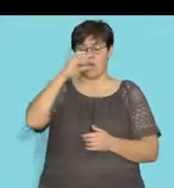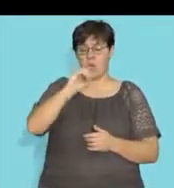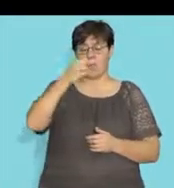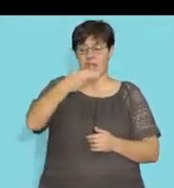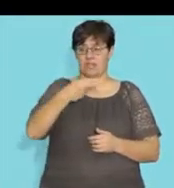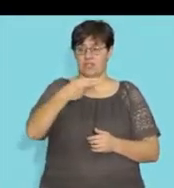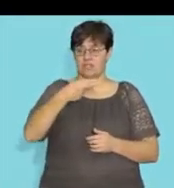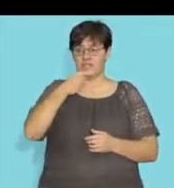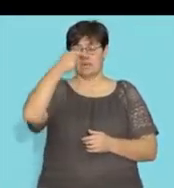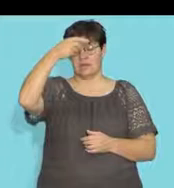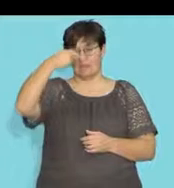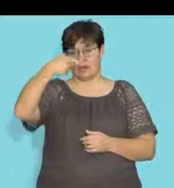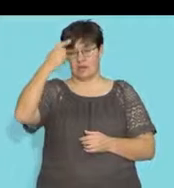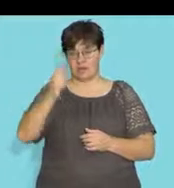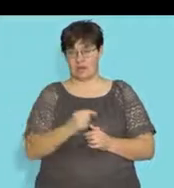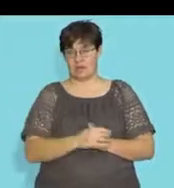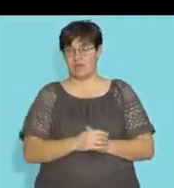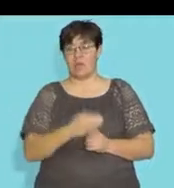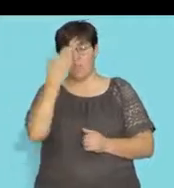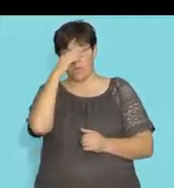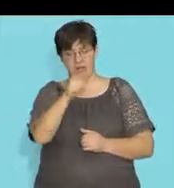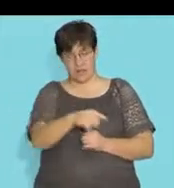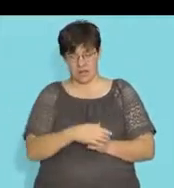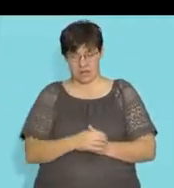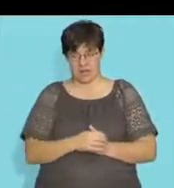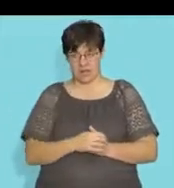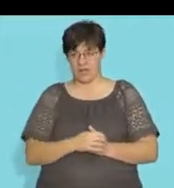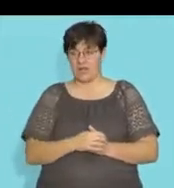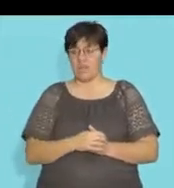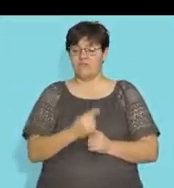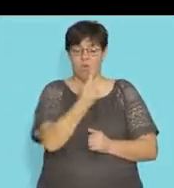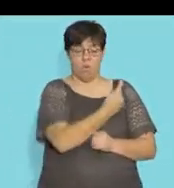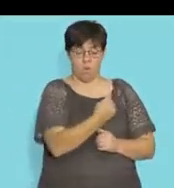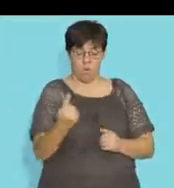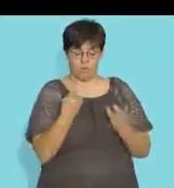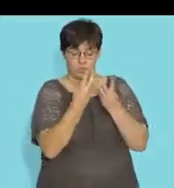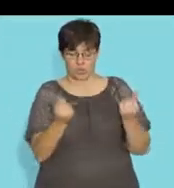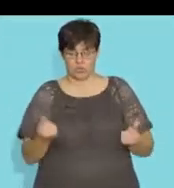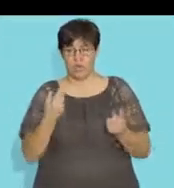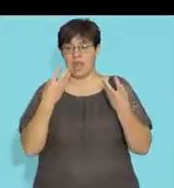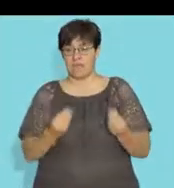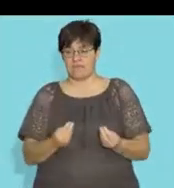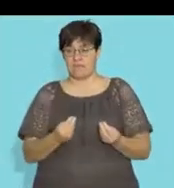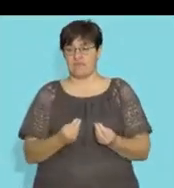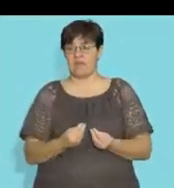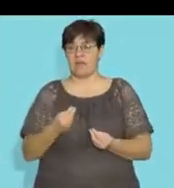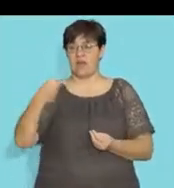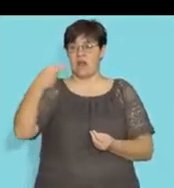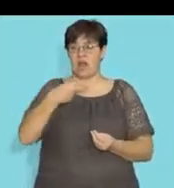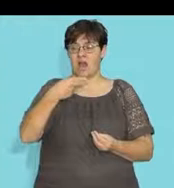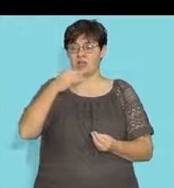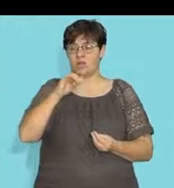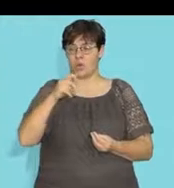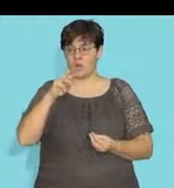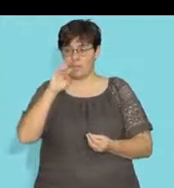the hydroxide ion solution. Now we know that for all solutions, we have hydronium ions as